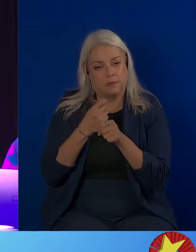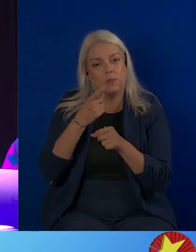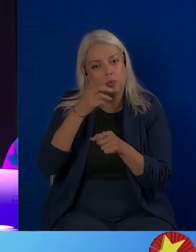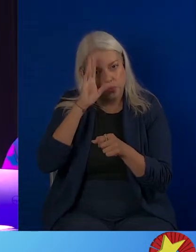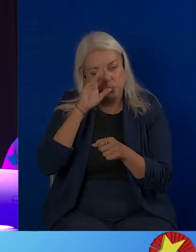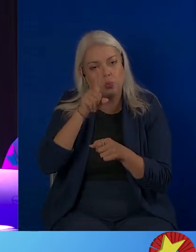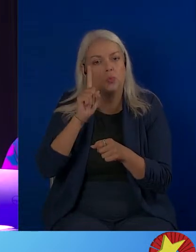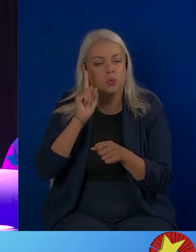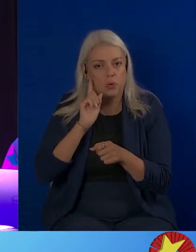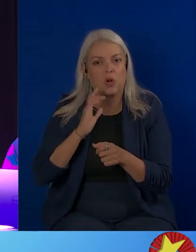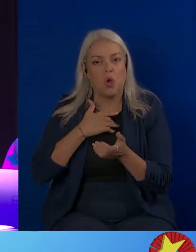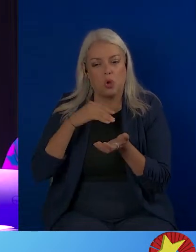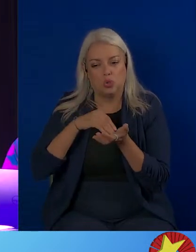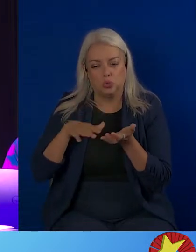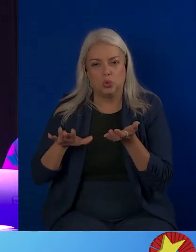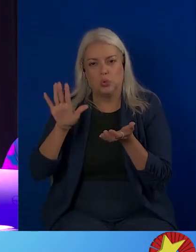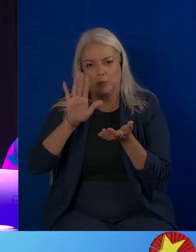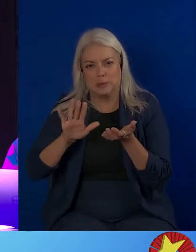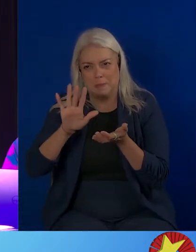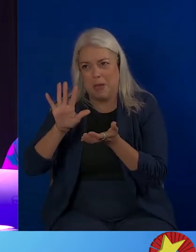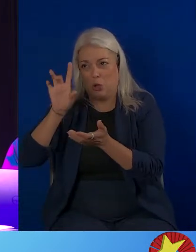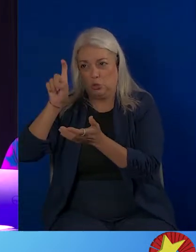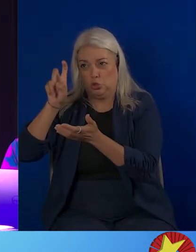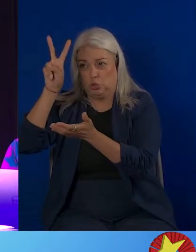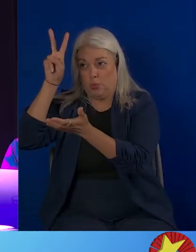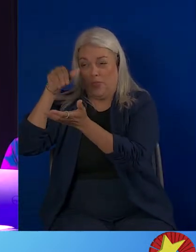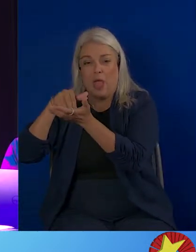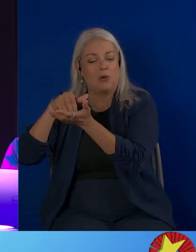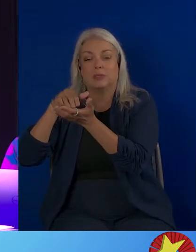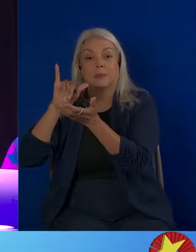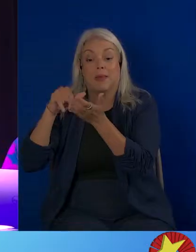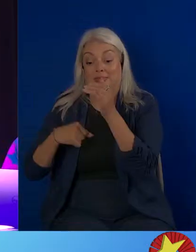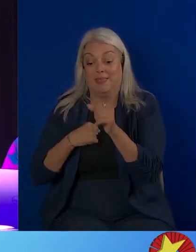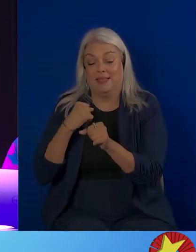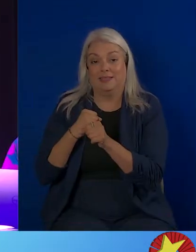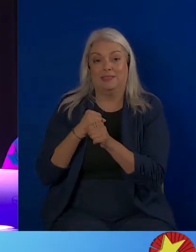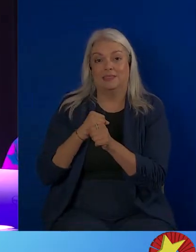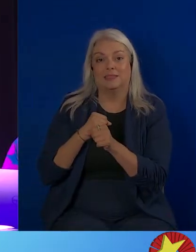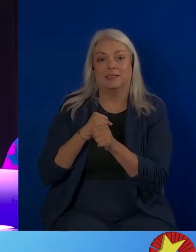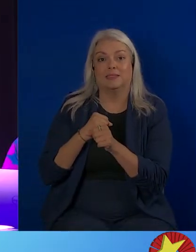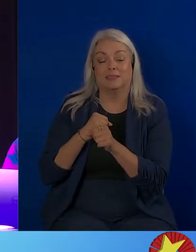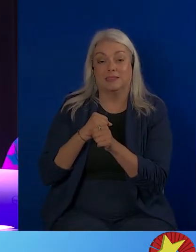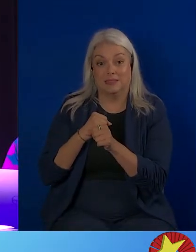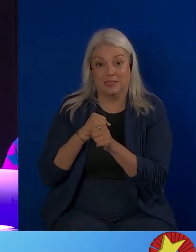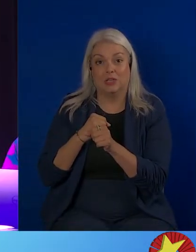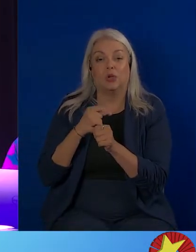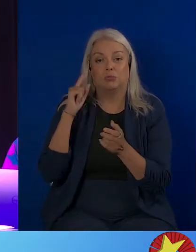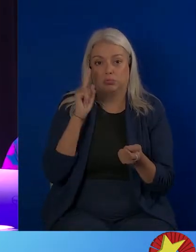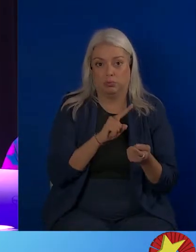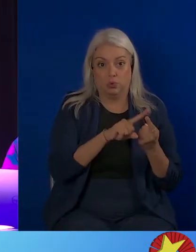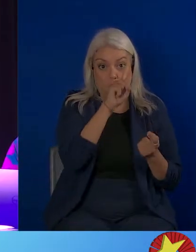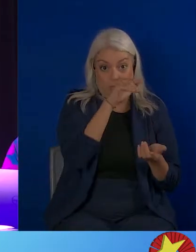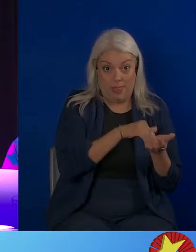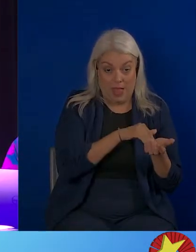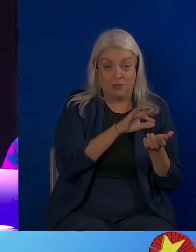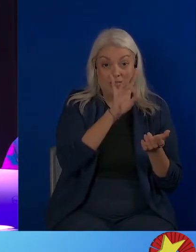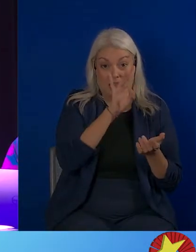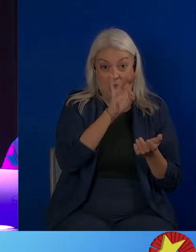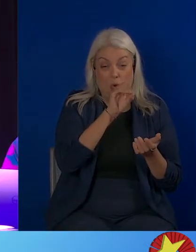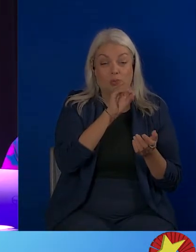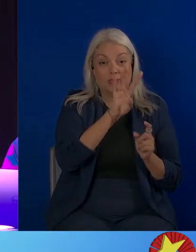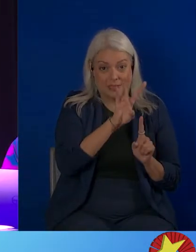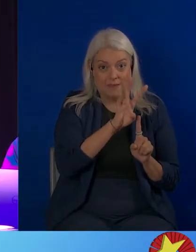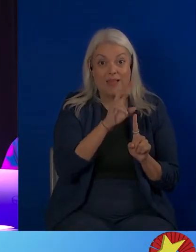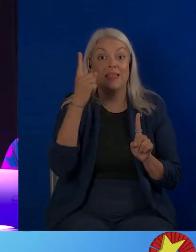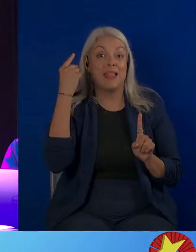to about 2,000. This time last year, it was 1970. So no, I just mentioned 1807 is the number